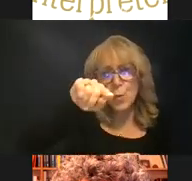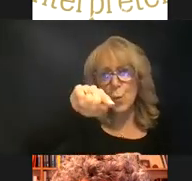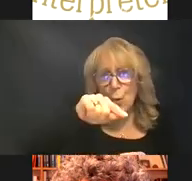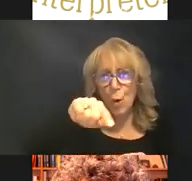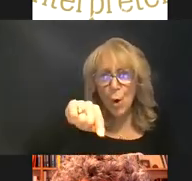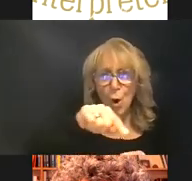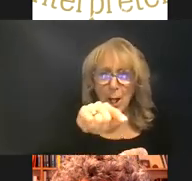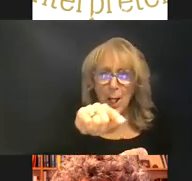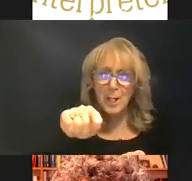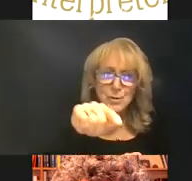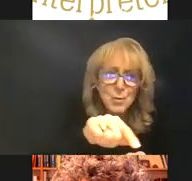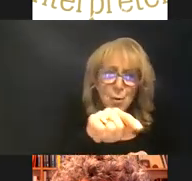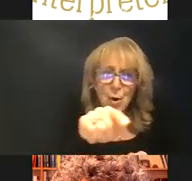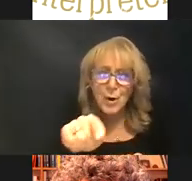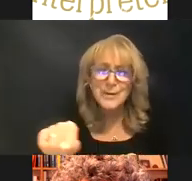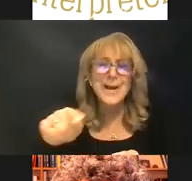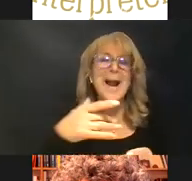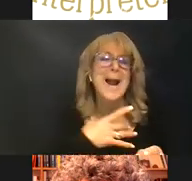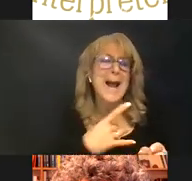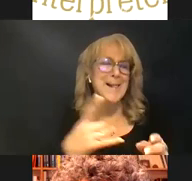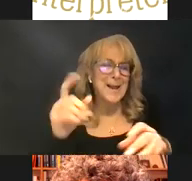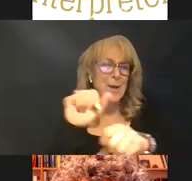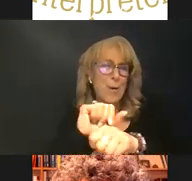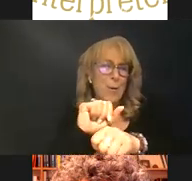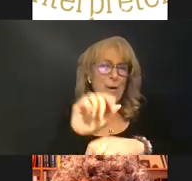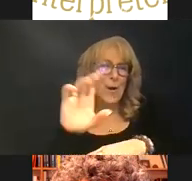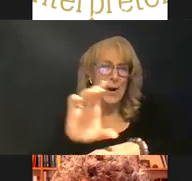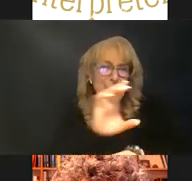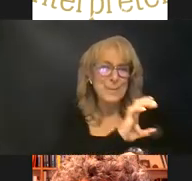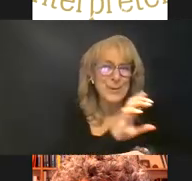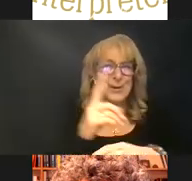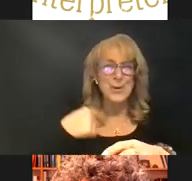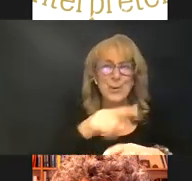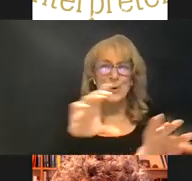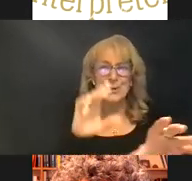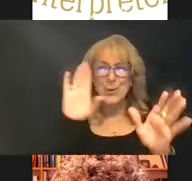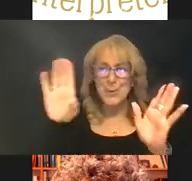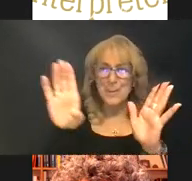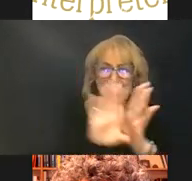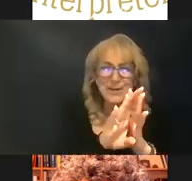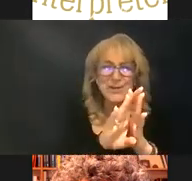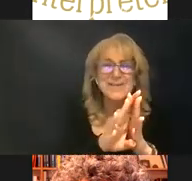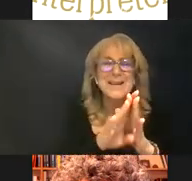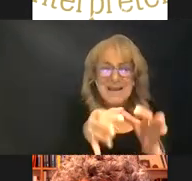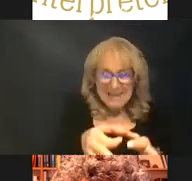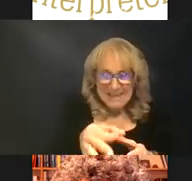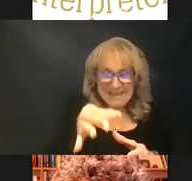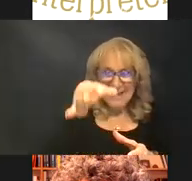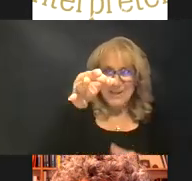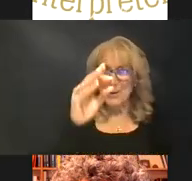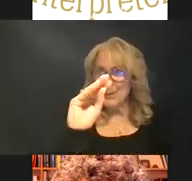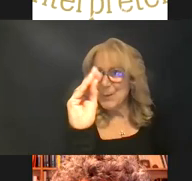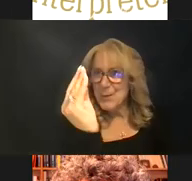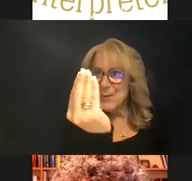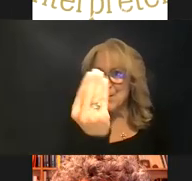things in the computer, we do simulations where we take a cylinder and we move it in the fluid, and then we have